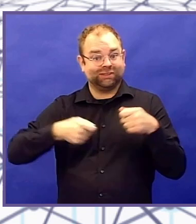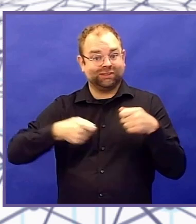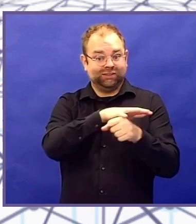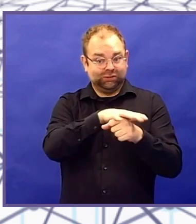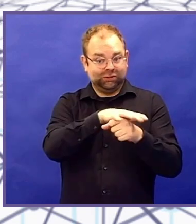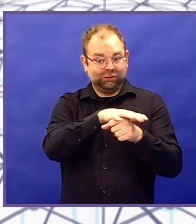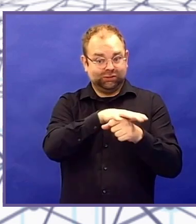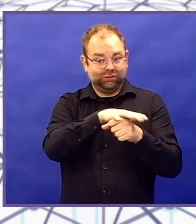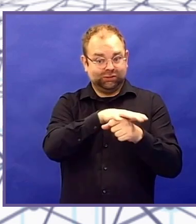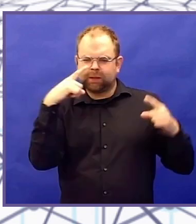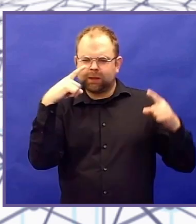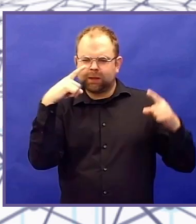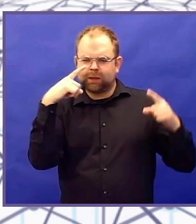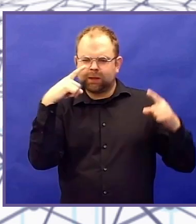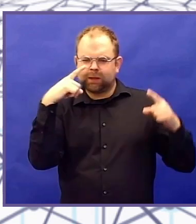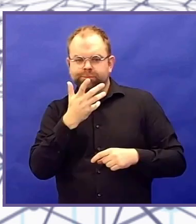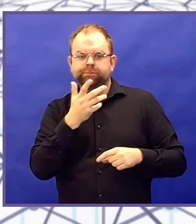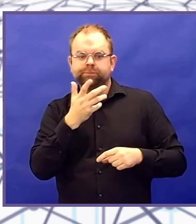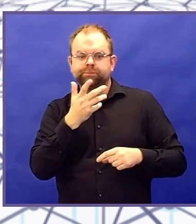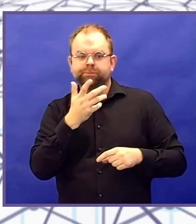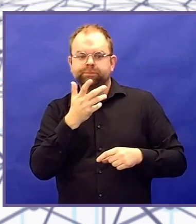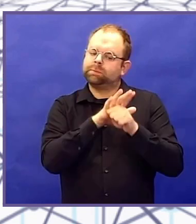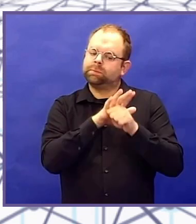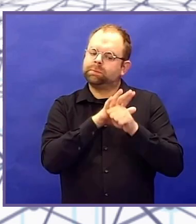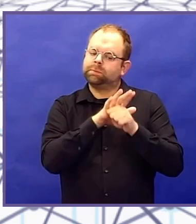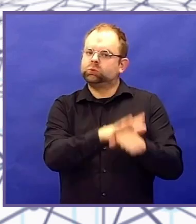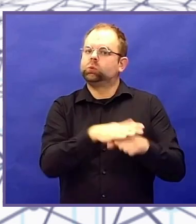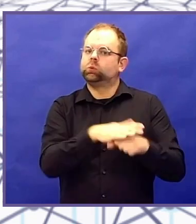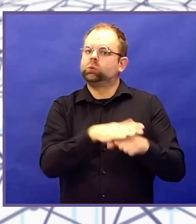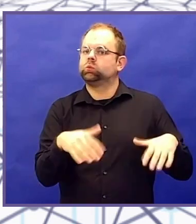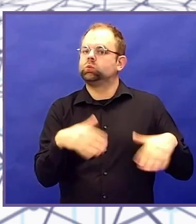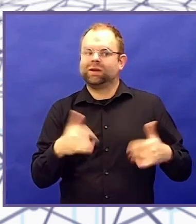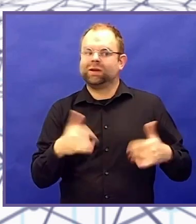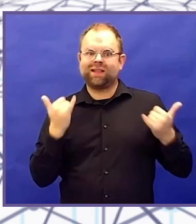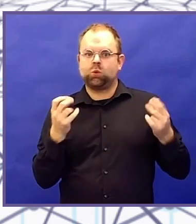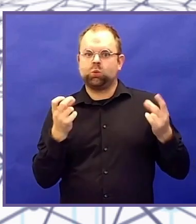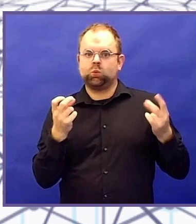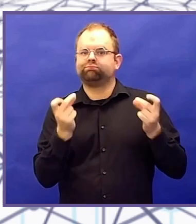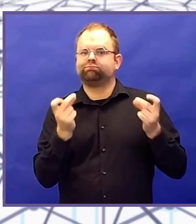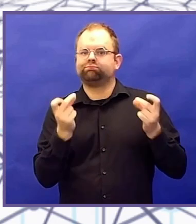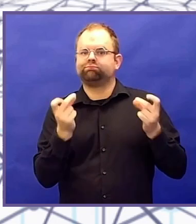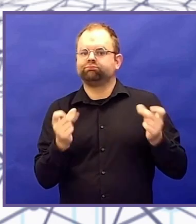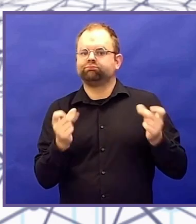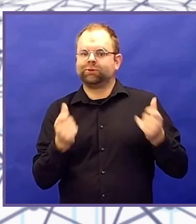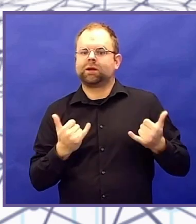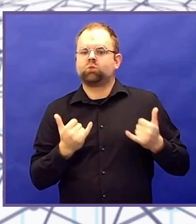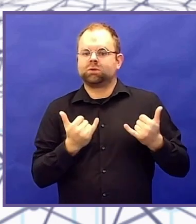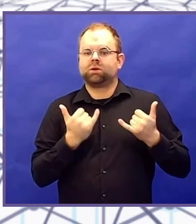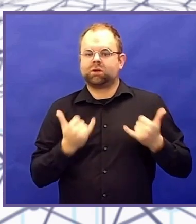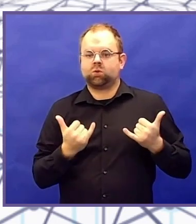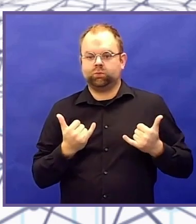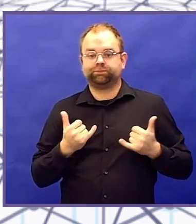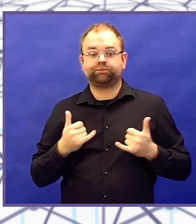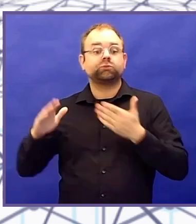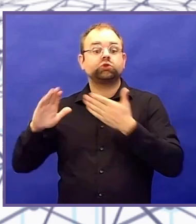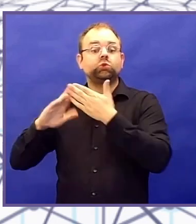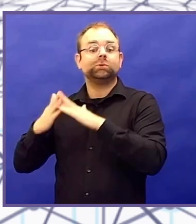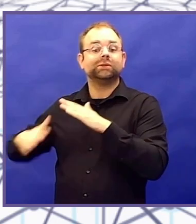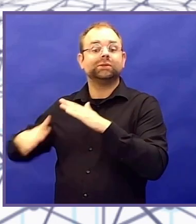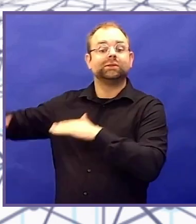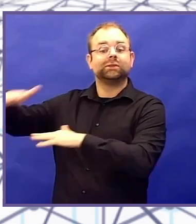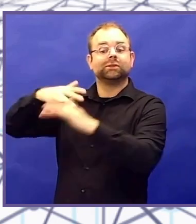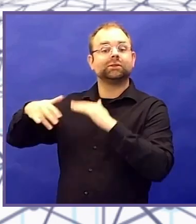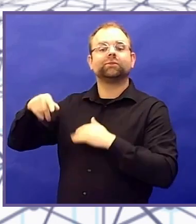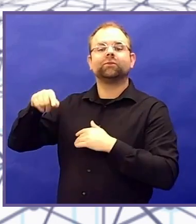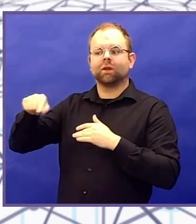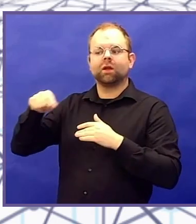further down the road, because otherwise you have a mismatch. You have cost savings that have a